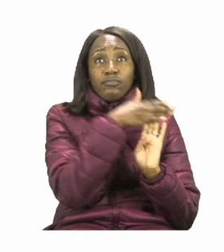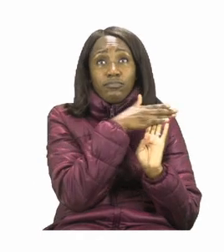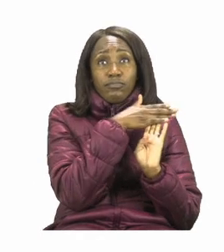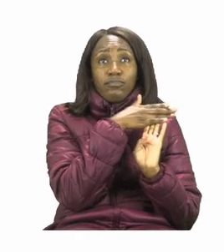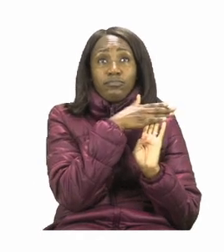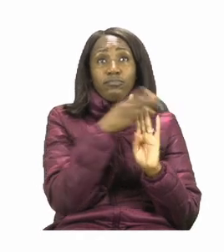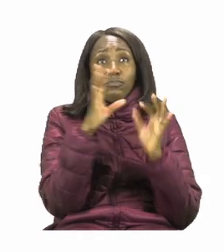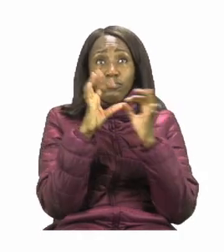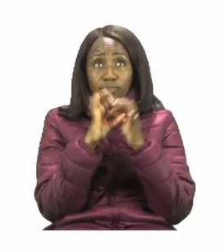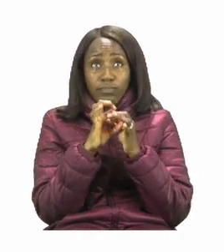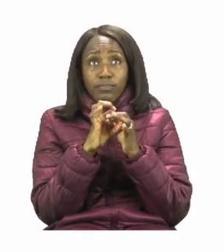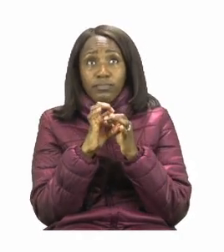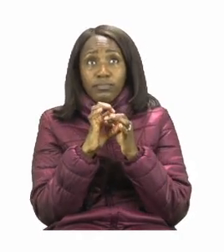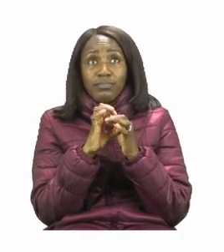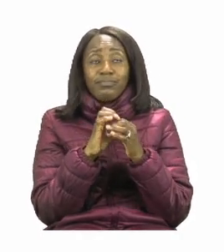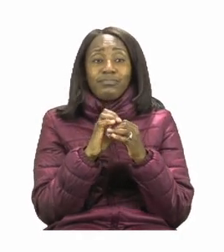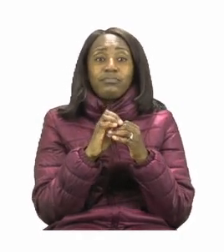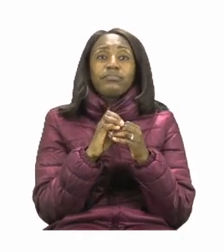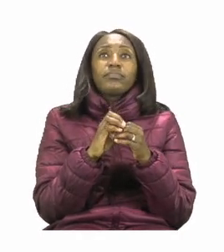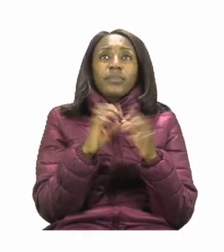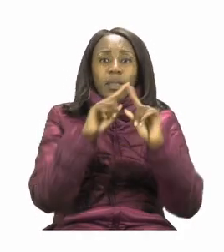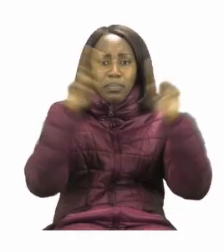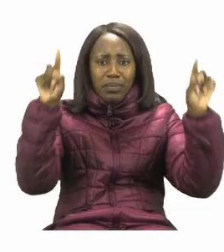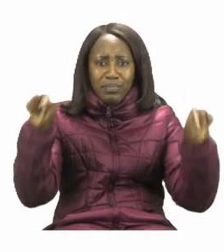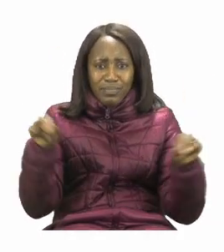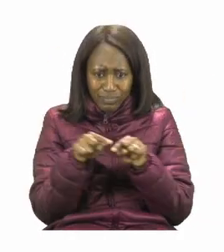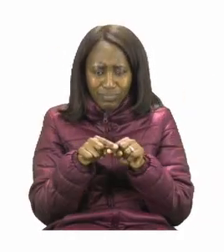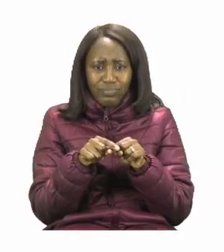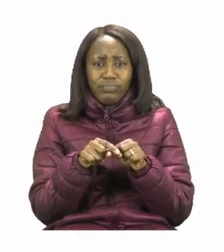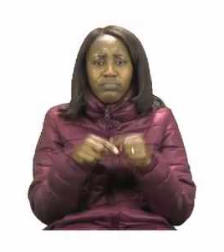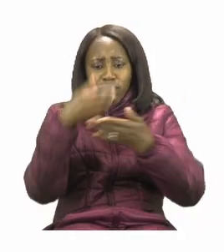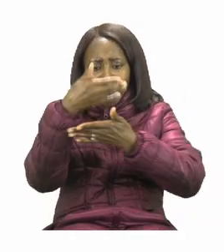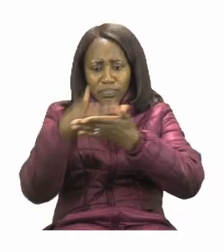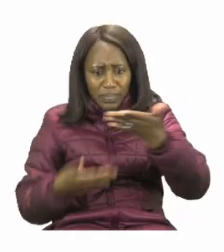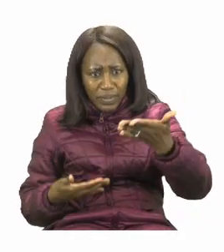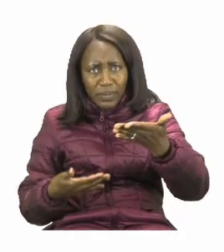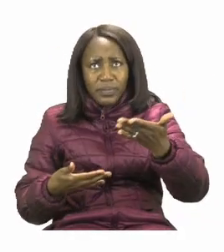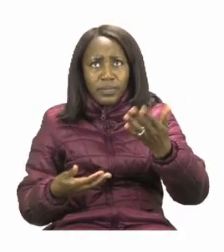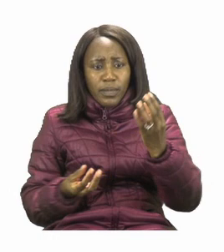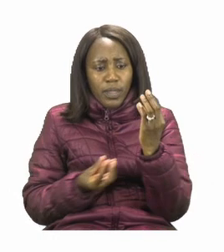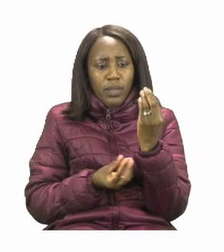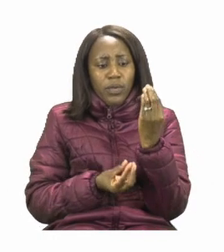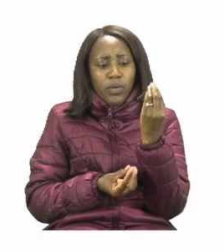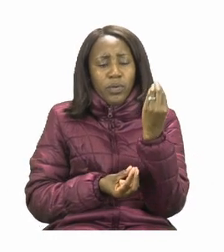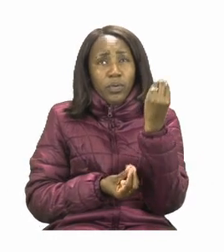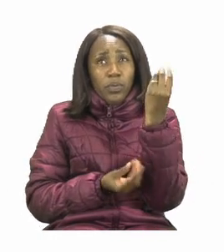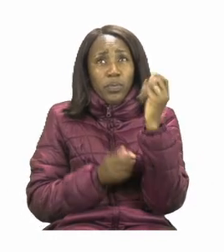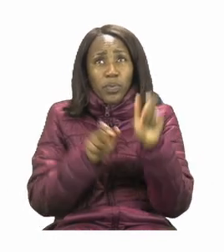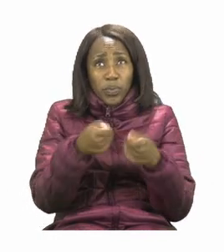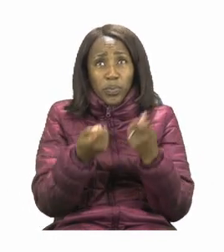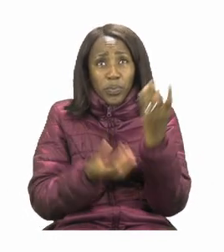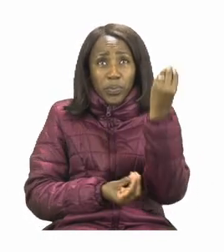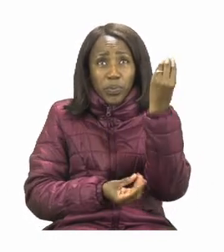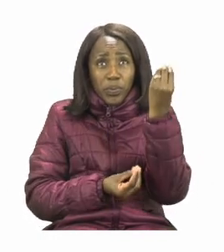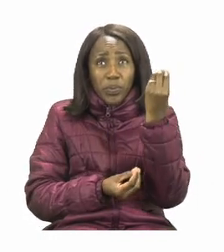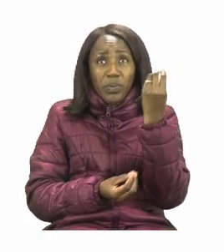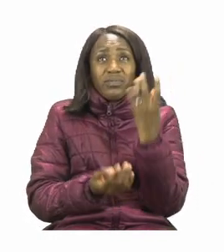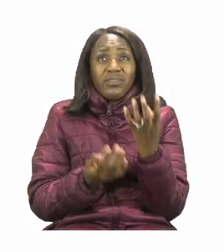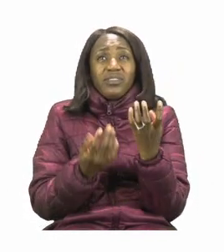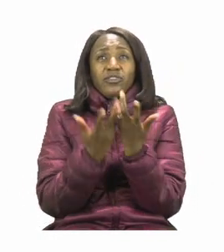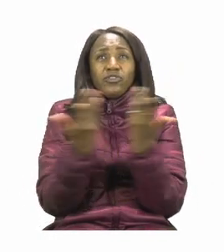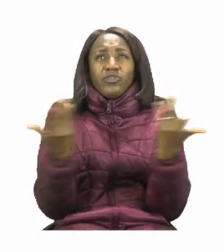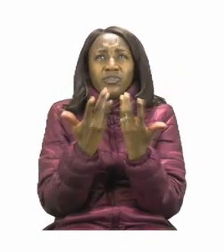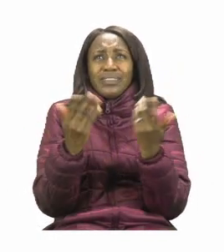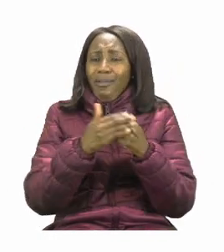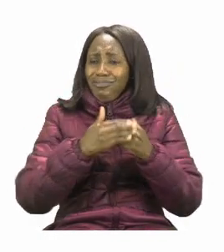Keep cloth and paper away from the stovetop and any open flame in your